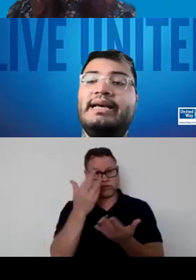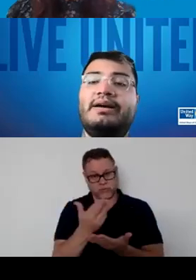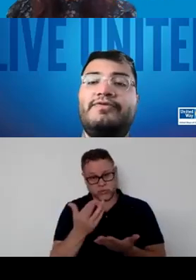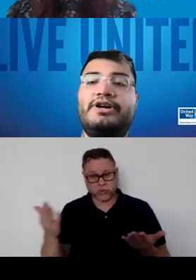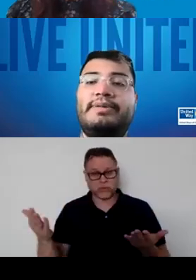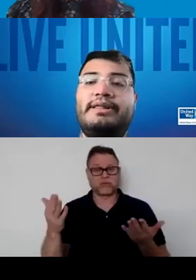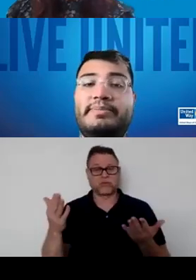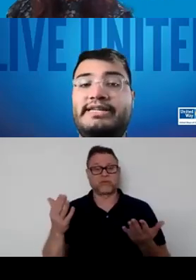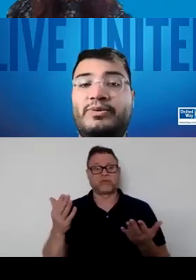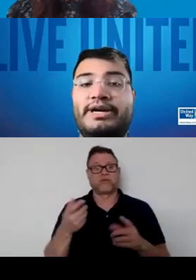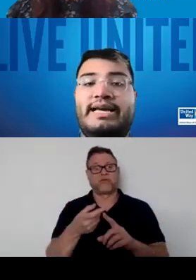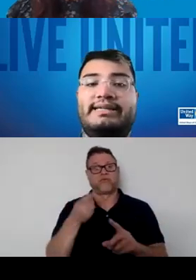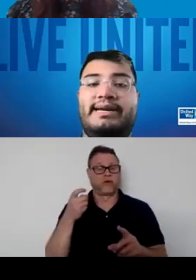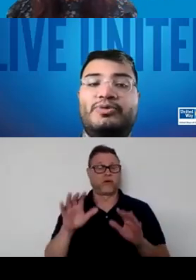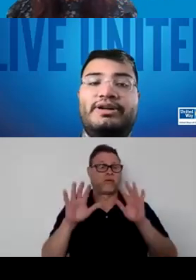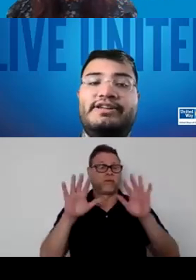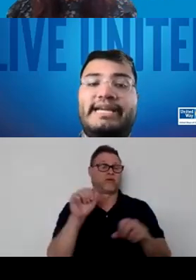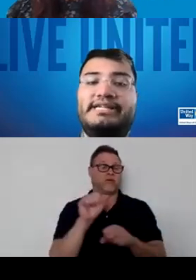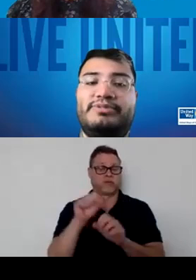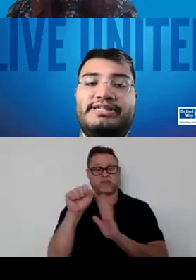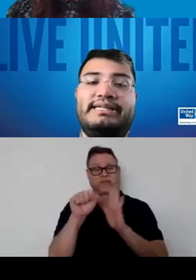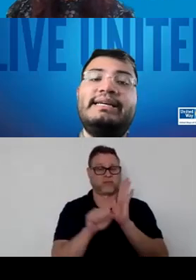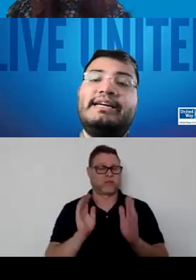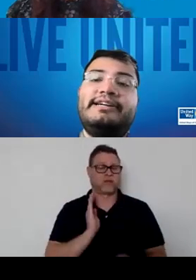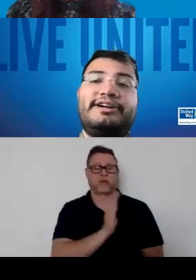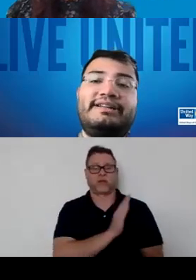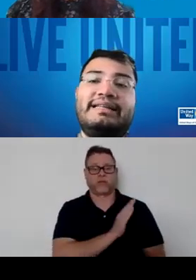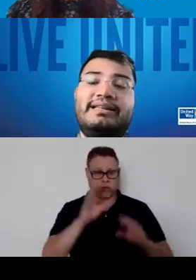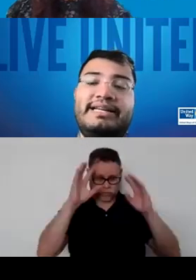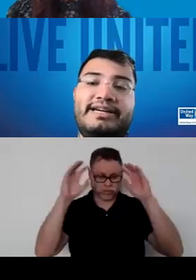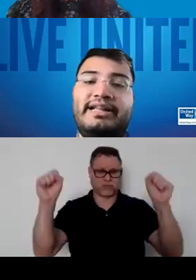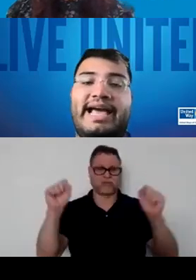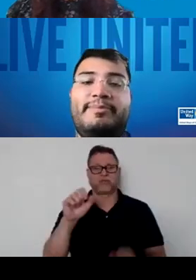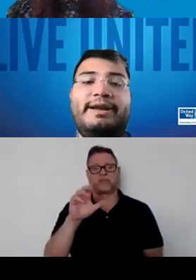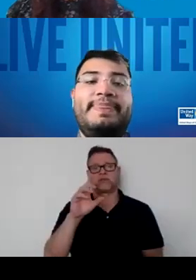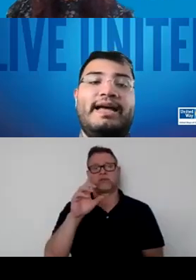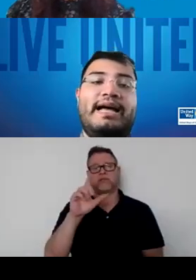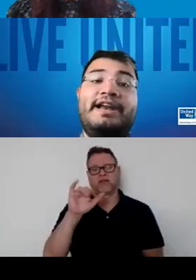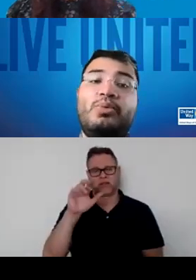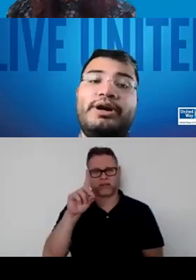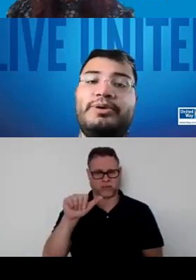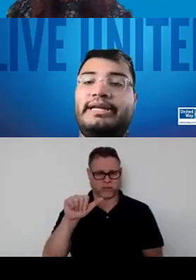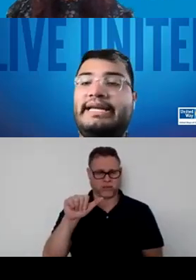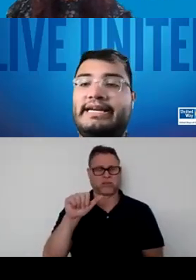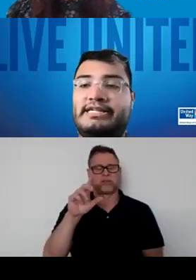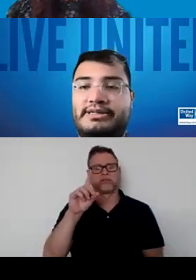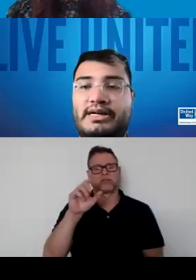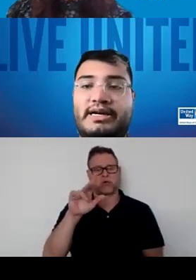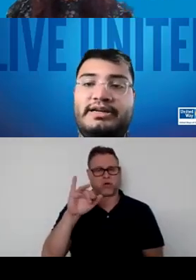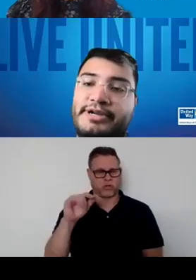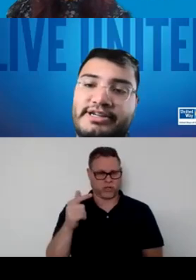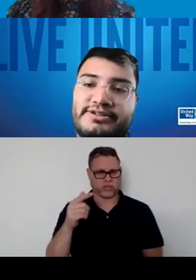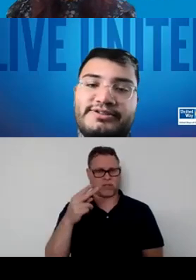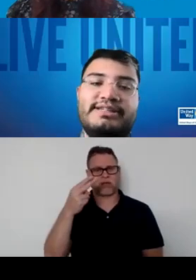today come from the amazing work that the State Board of Education President, Dr. Linda Darling Hammond, and her work with leading experts